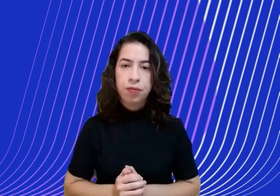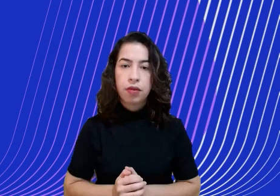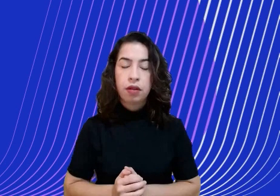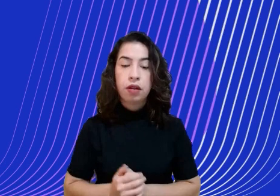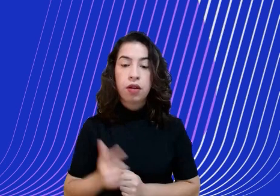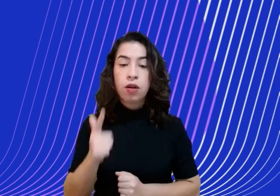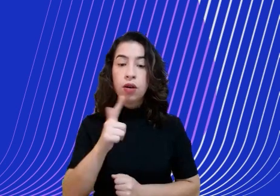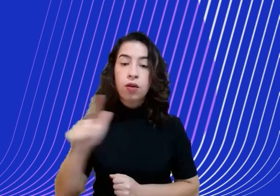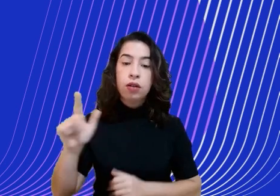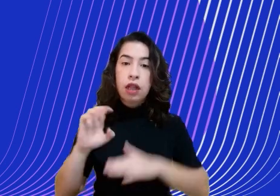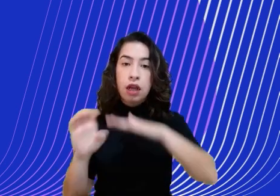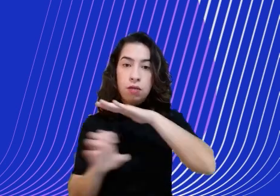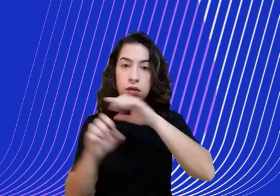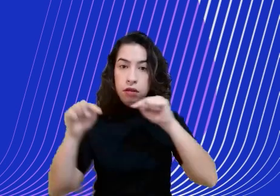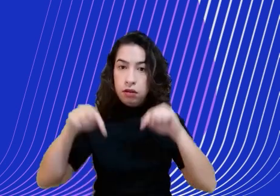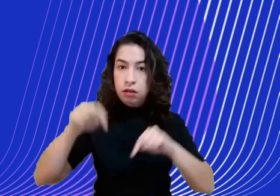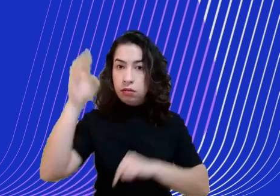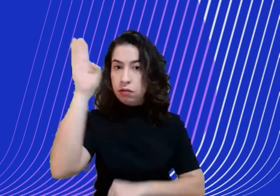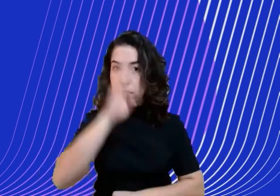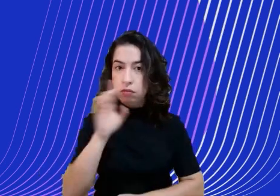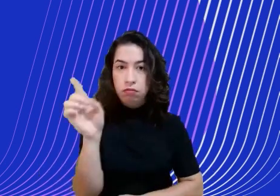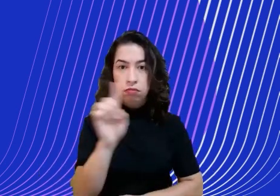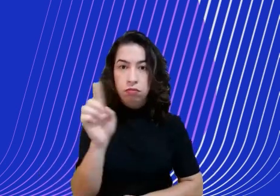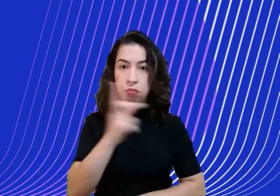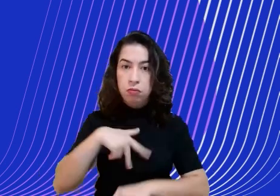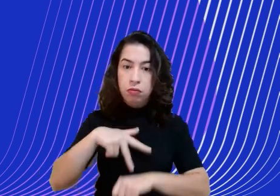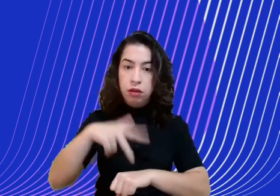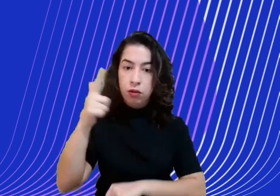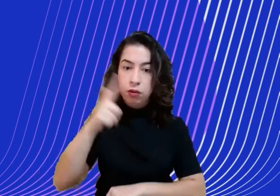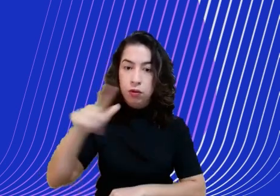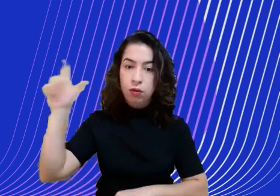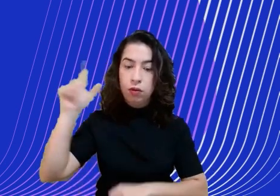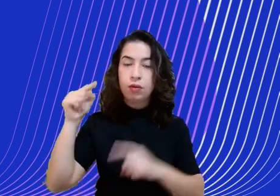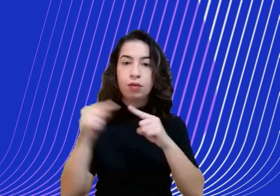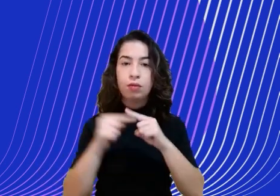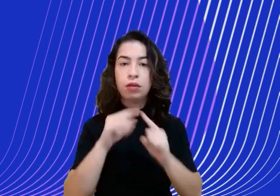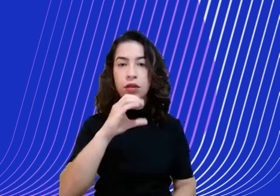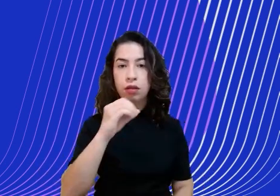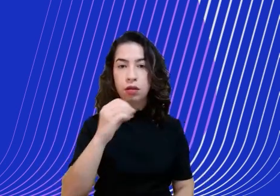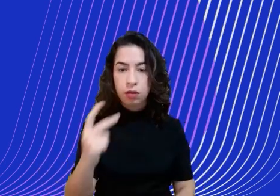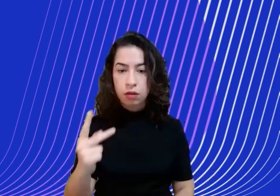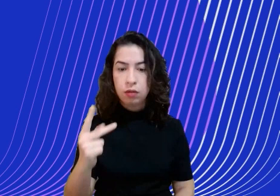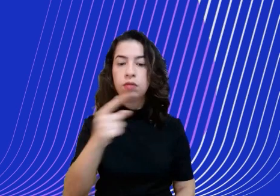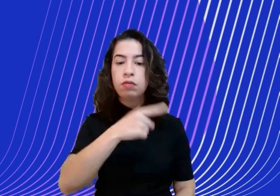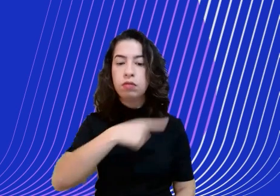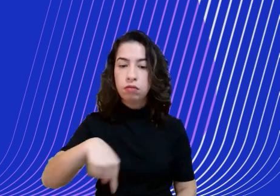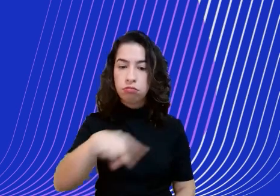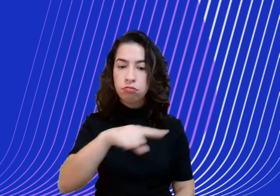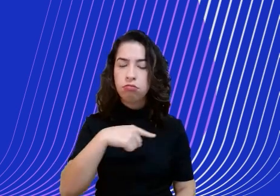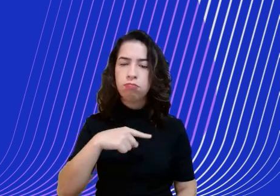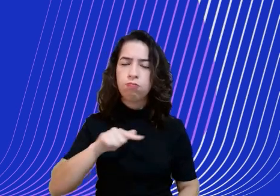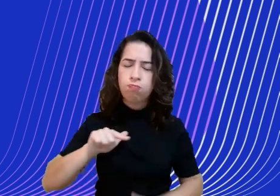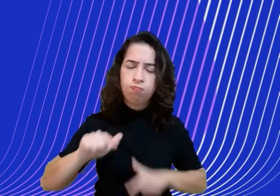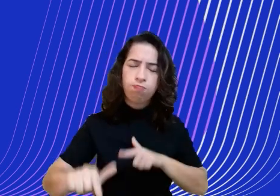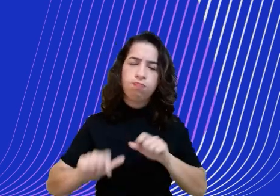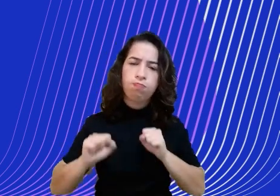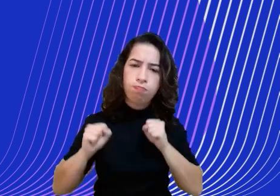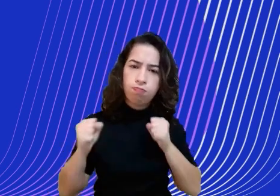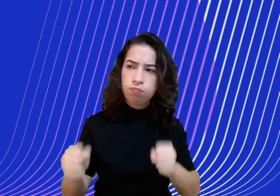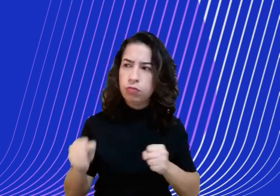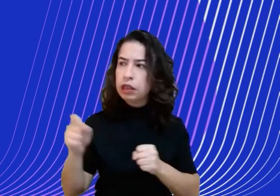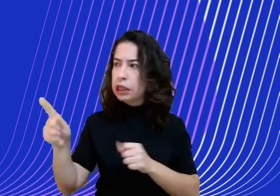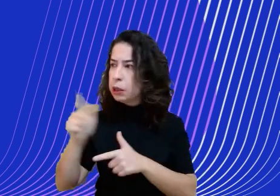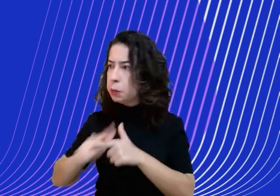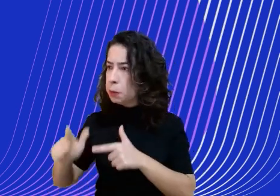returns. The other company is not in Brazil. It is about carbon, and it was